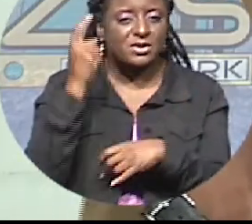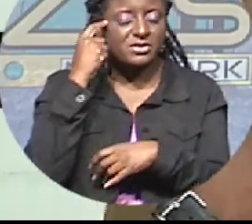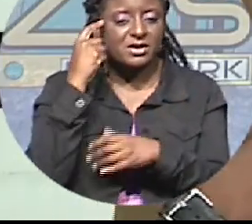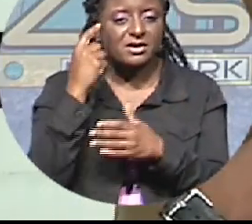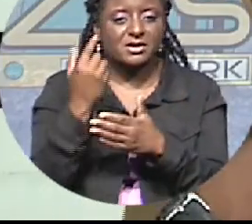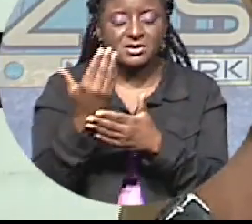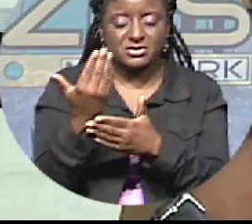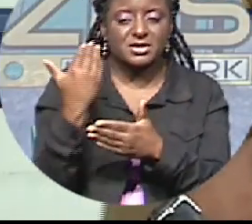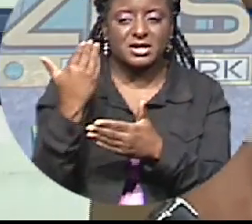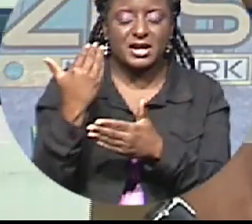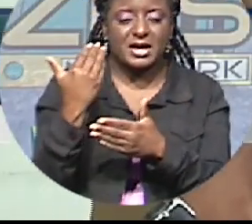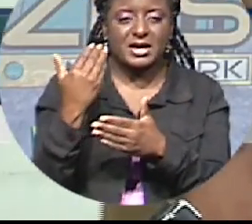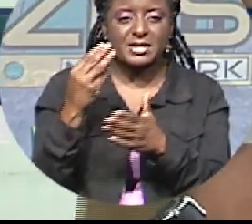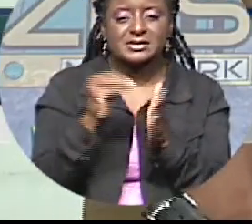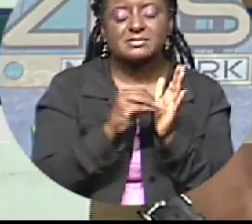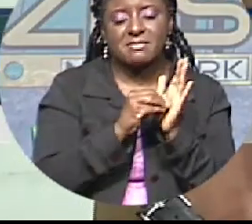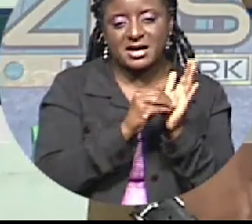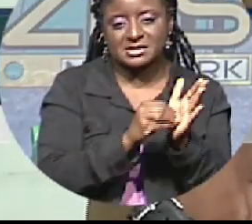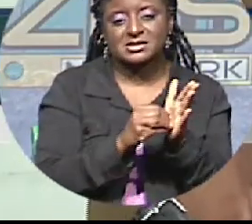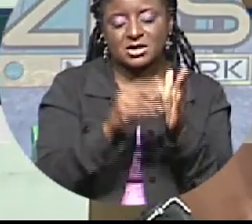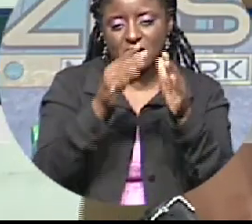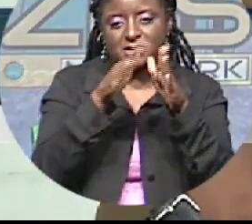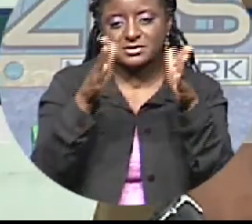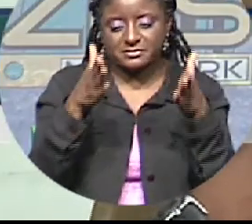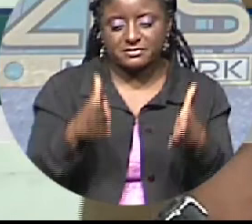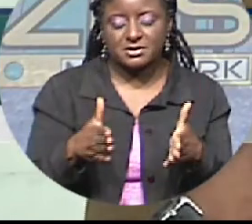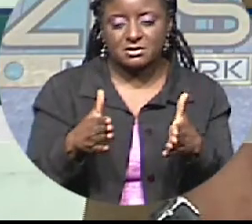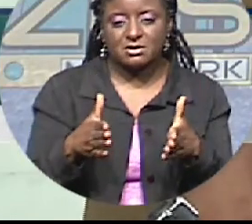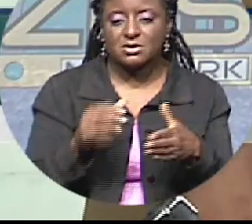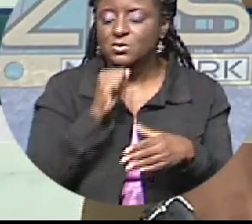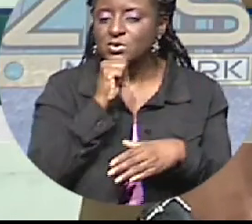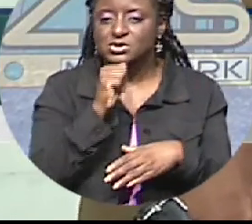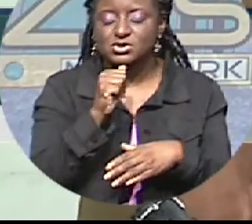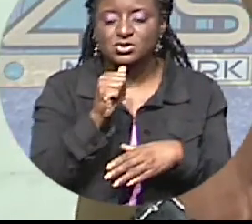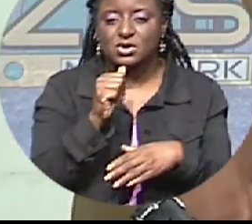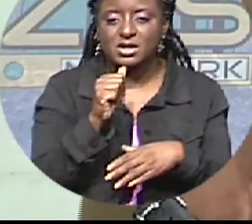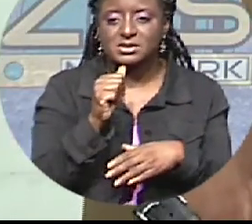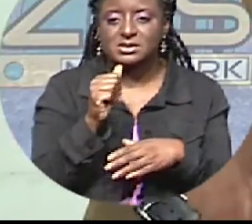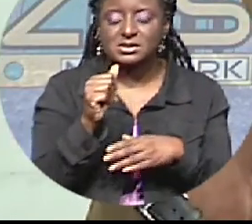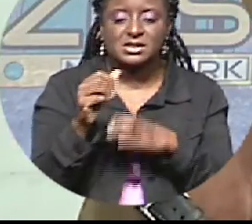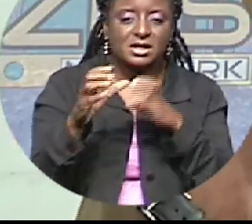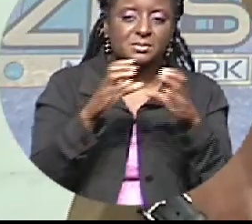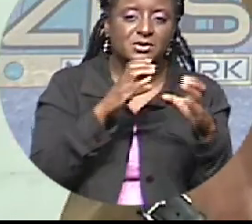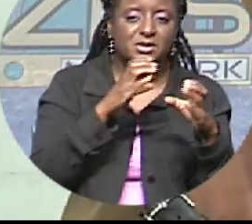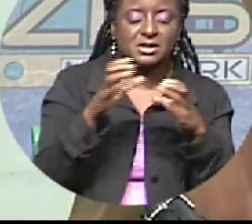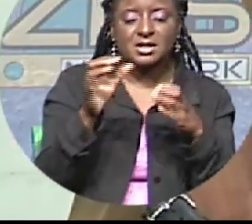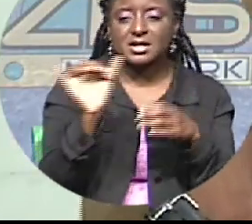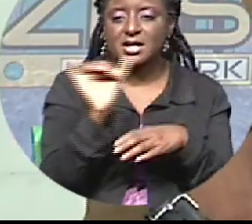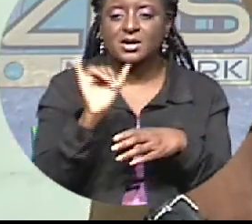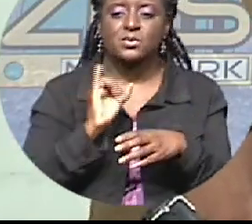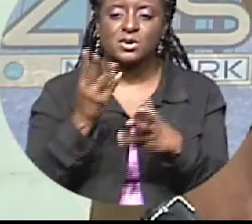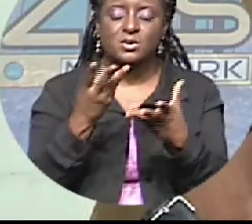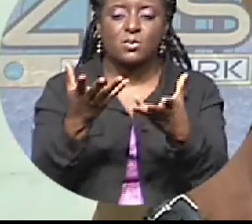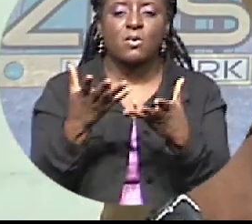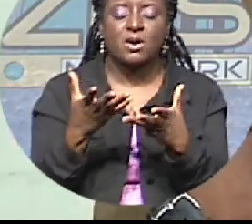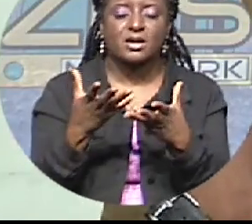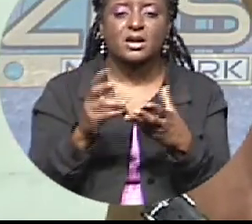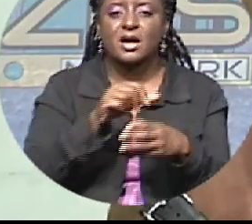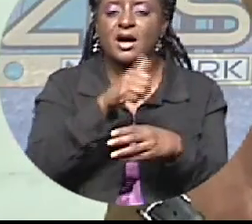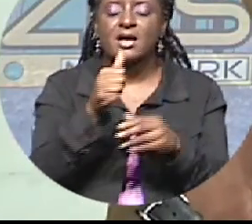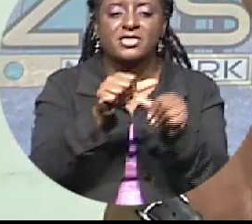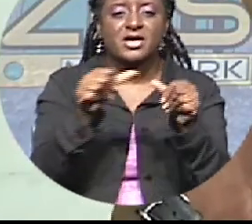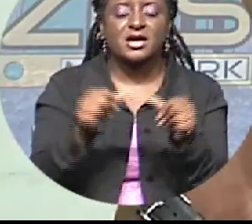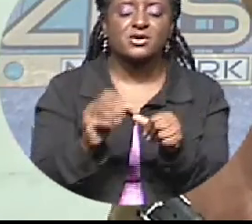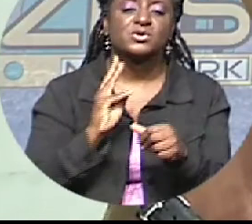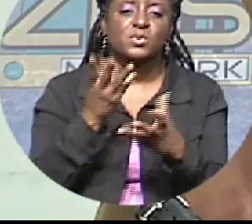as able to be as interactive as we wanted it to be, but we also felt that there's other areas that we want to present to the